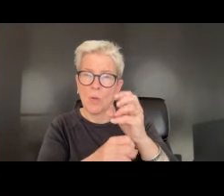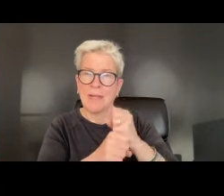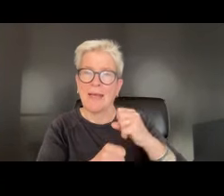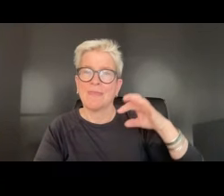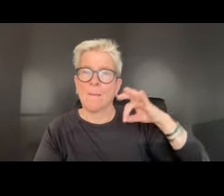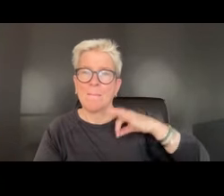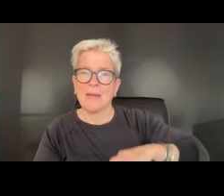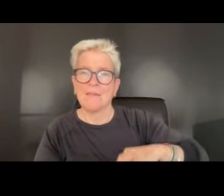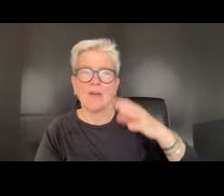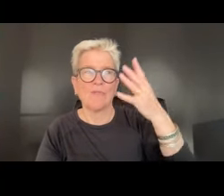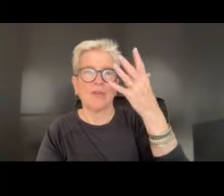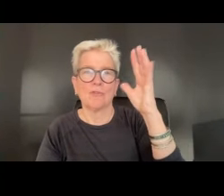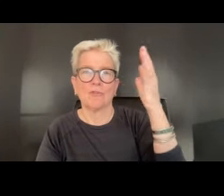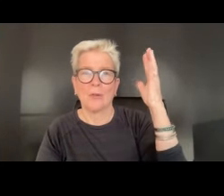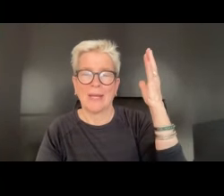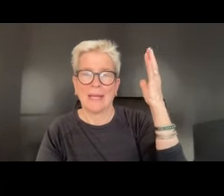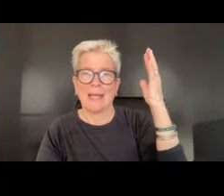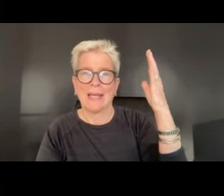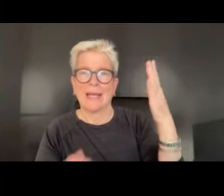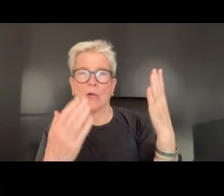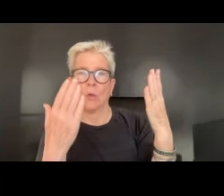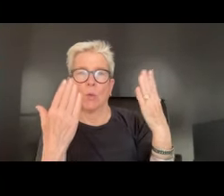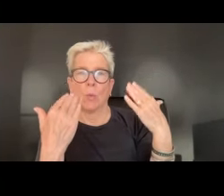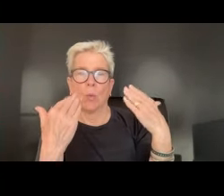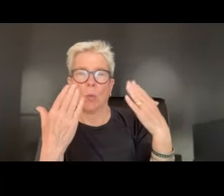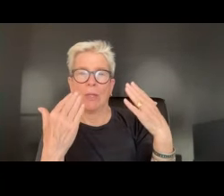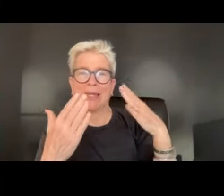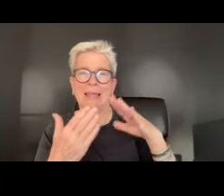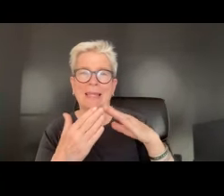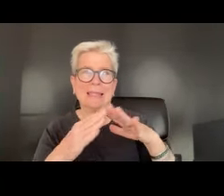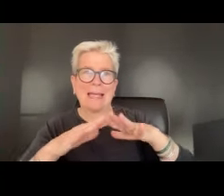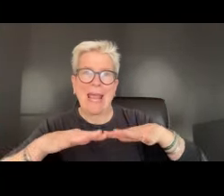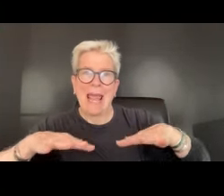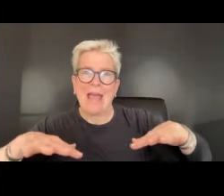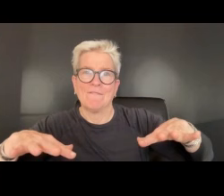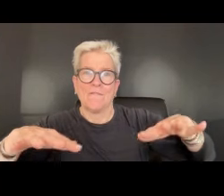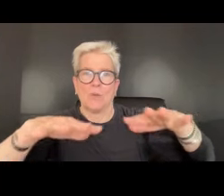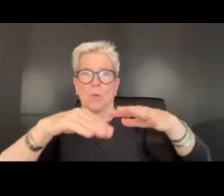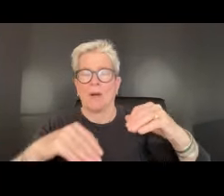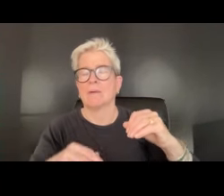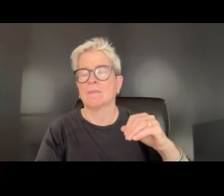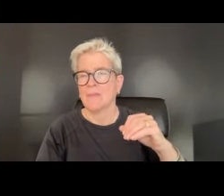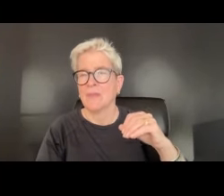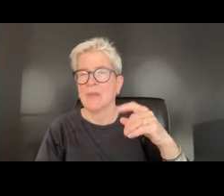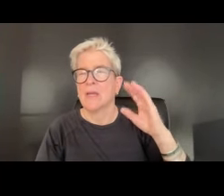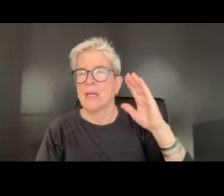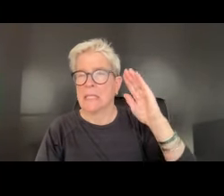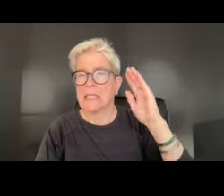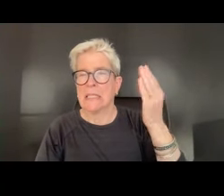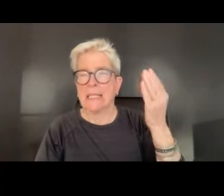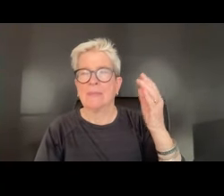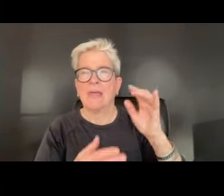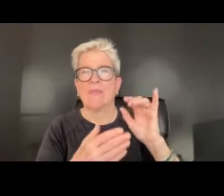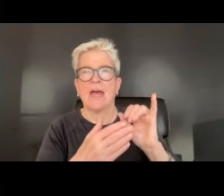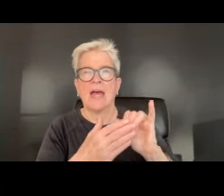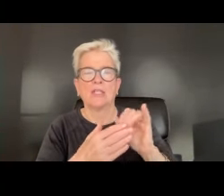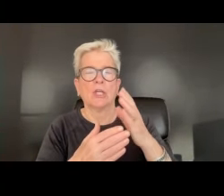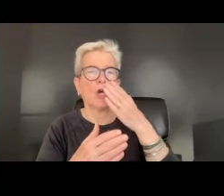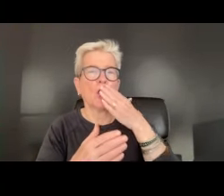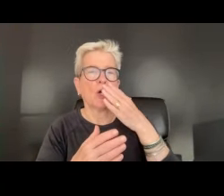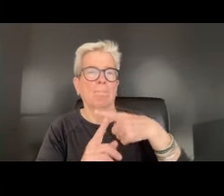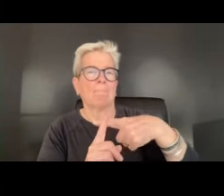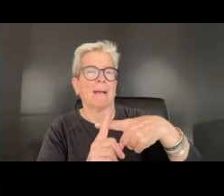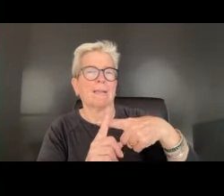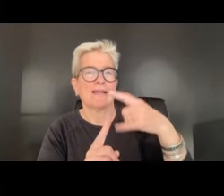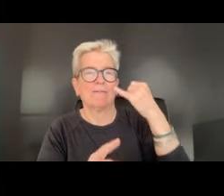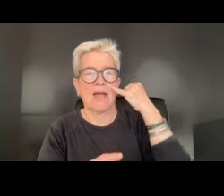tree canopy in terms of cooling the city everywhere. So it sounds like a constructive idea, and